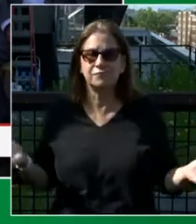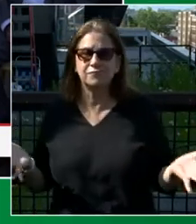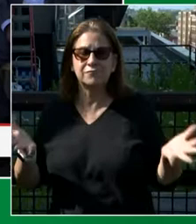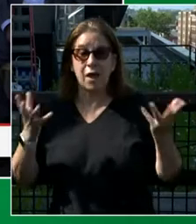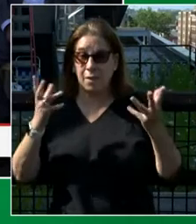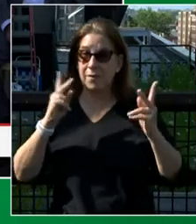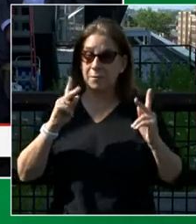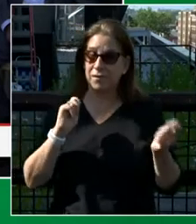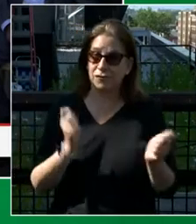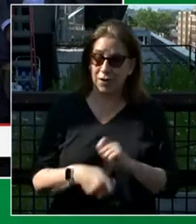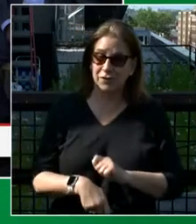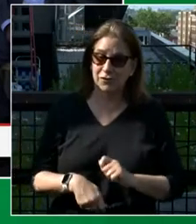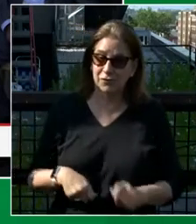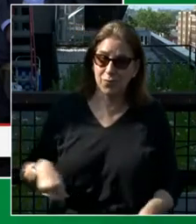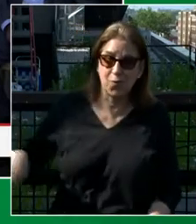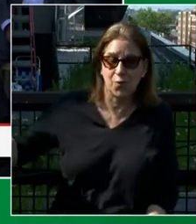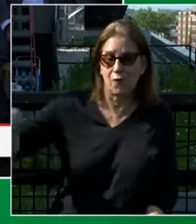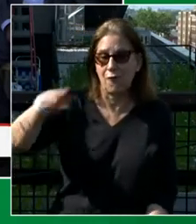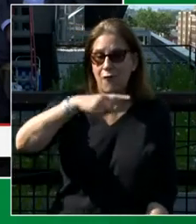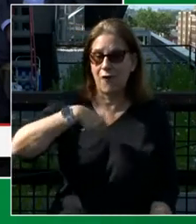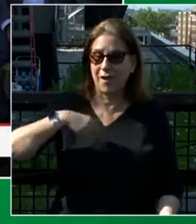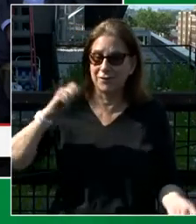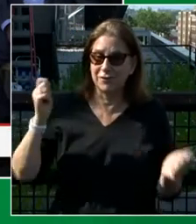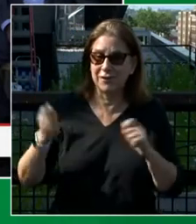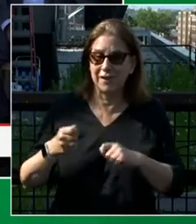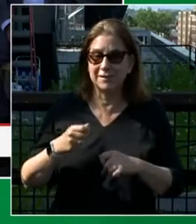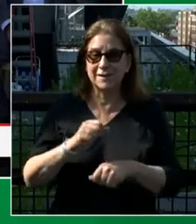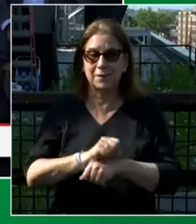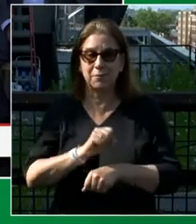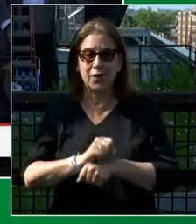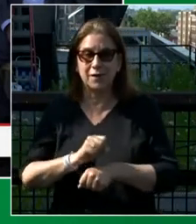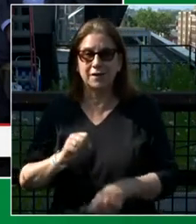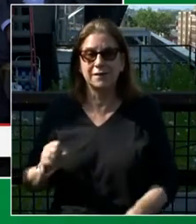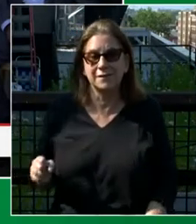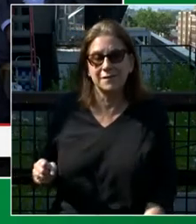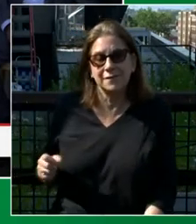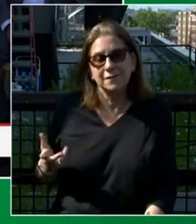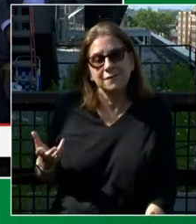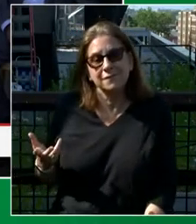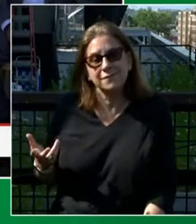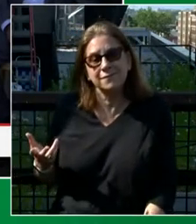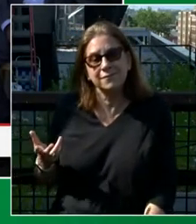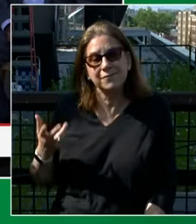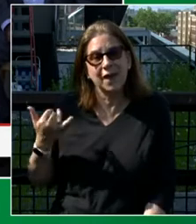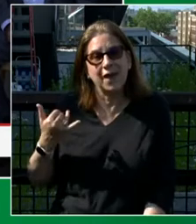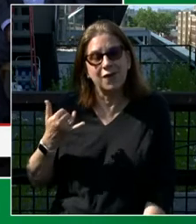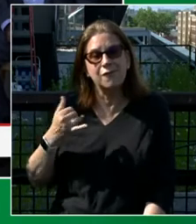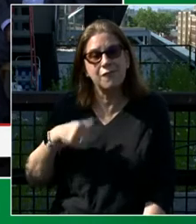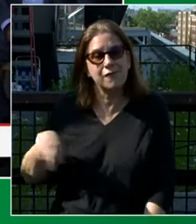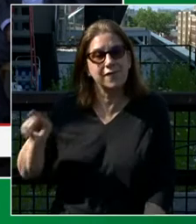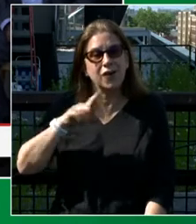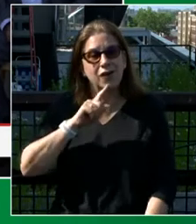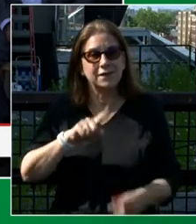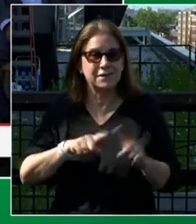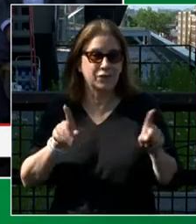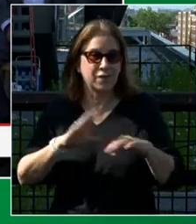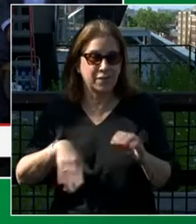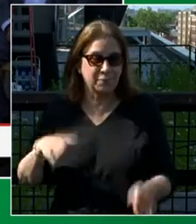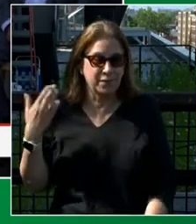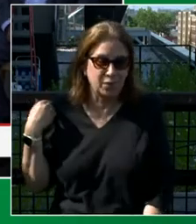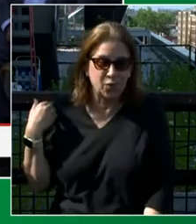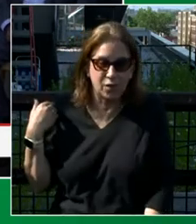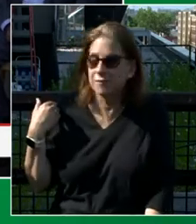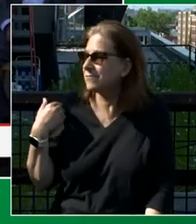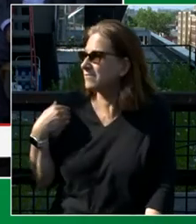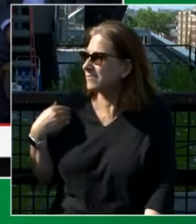so redefining what does it mean to be an employee and delivering day in and day out, but having a different